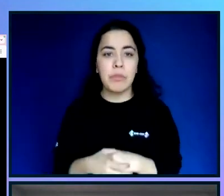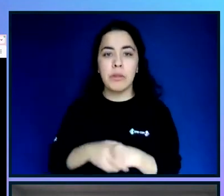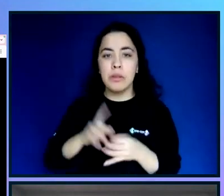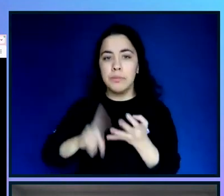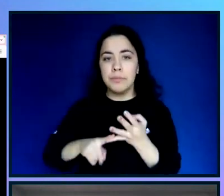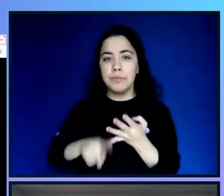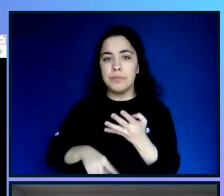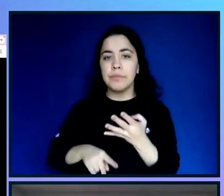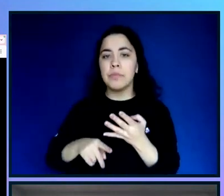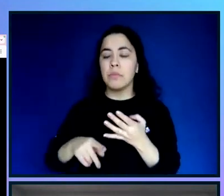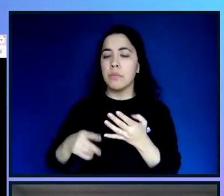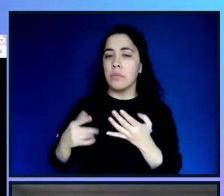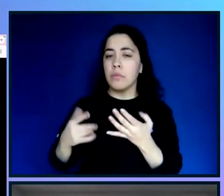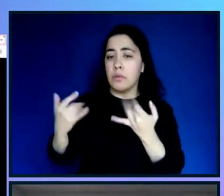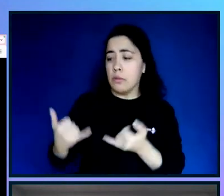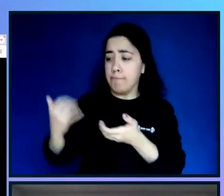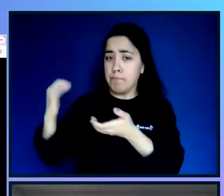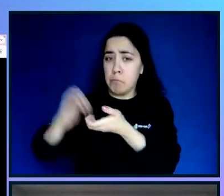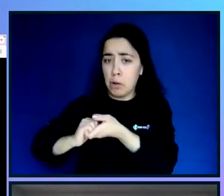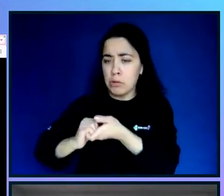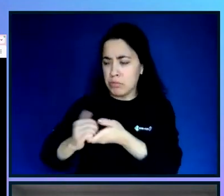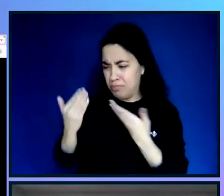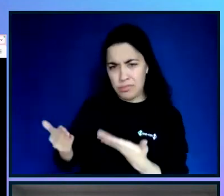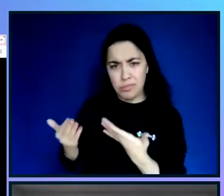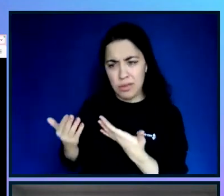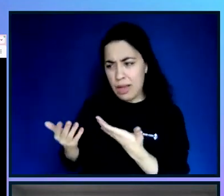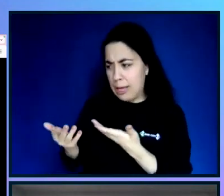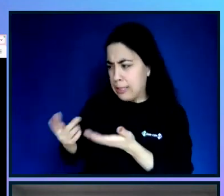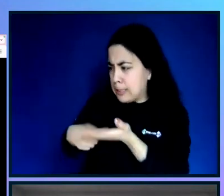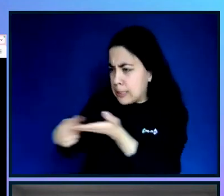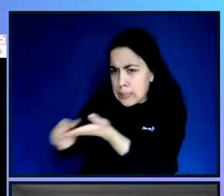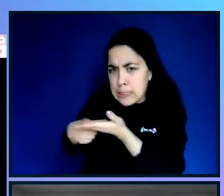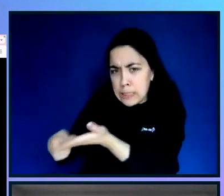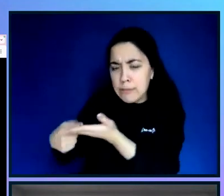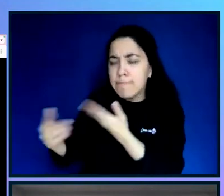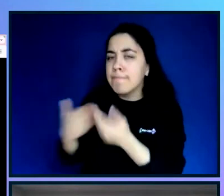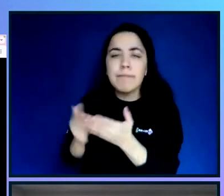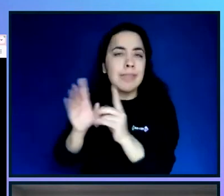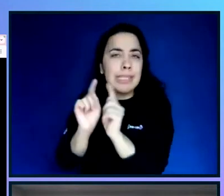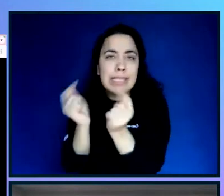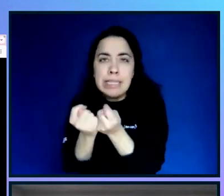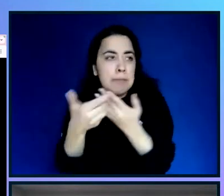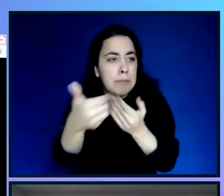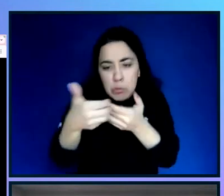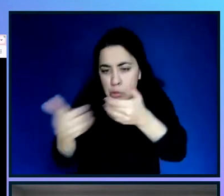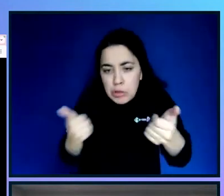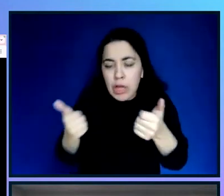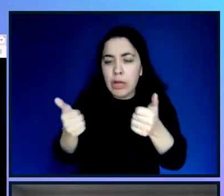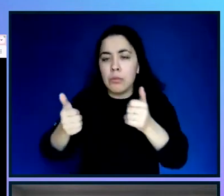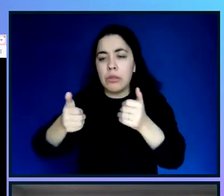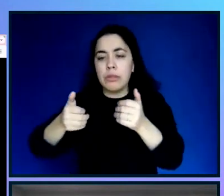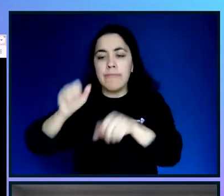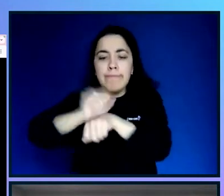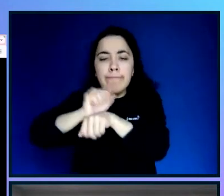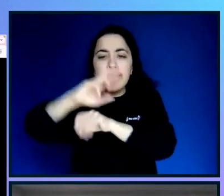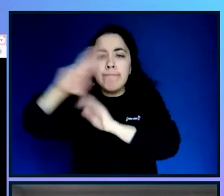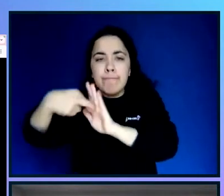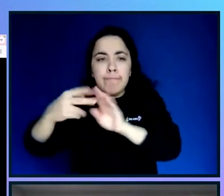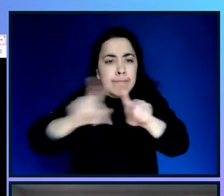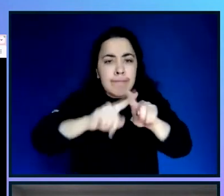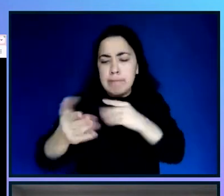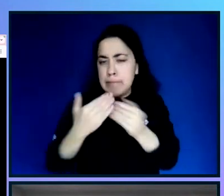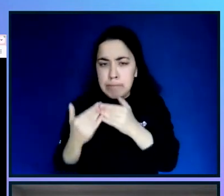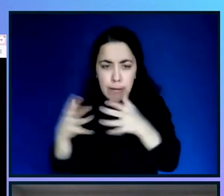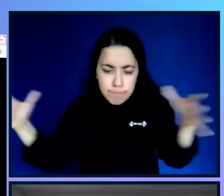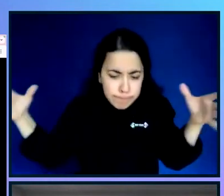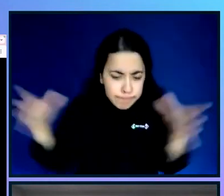partnerships regardless of team and titles. Without this, our education ecosystem would have been disjointed. Number